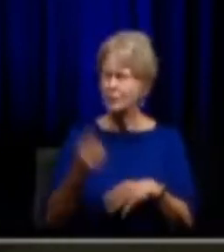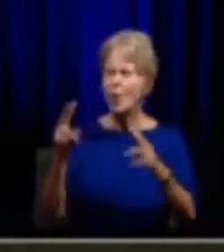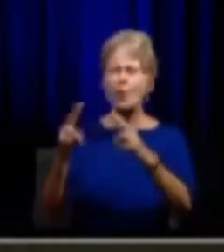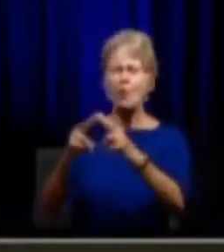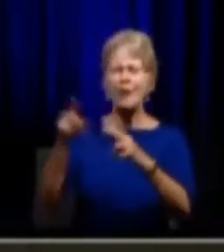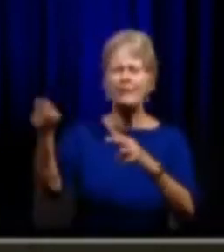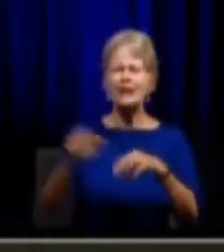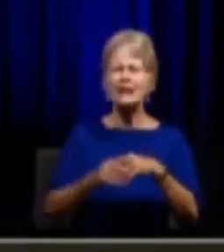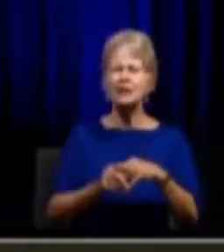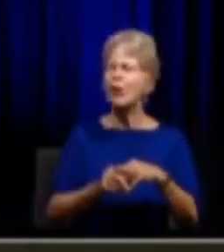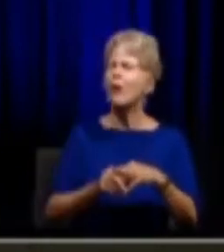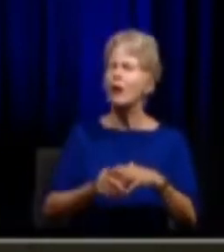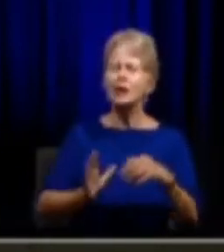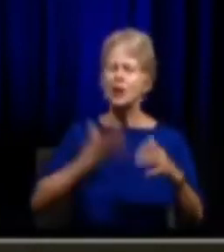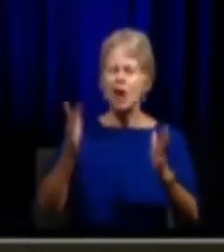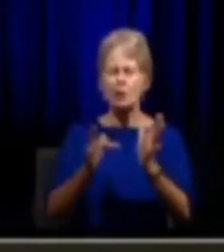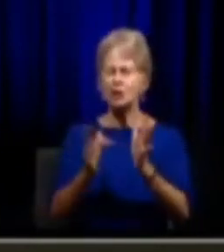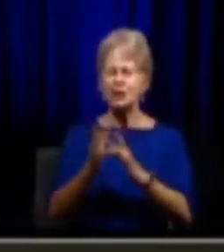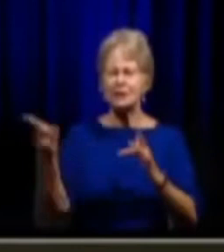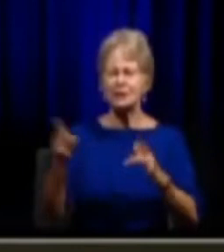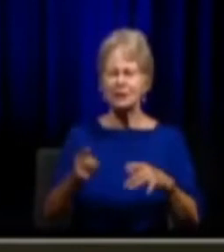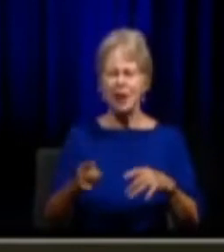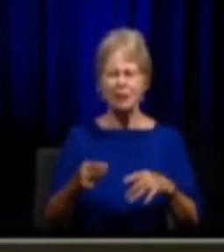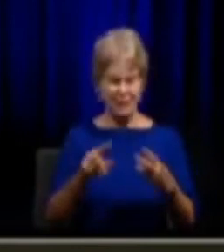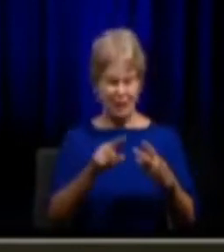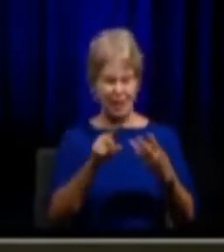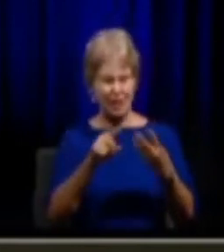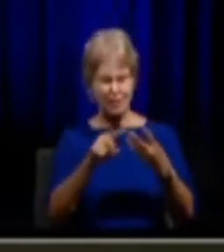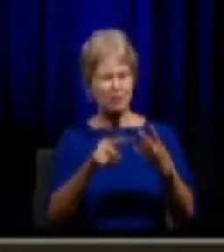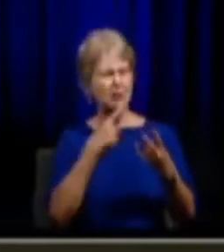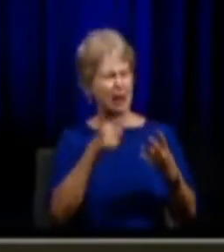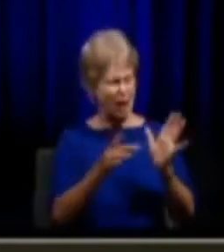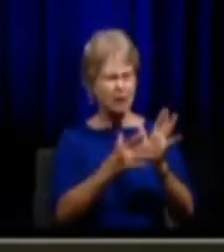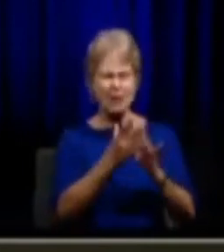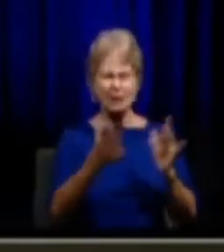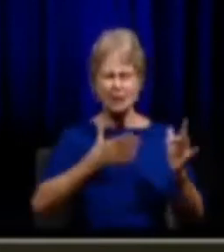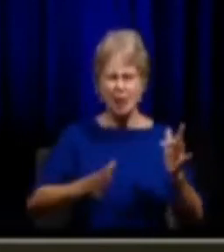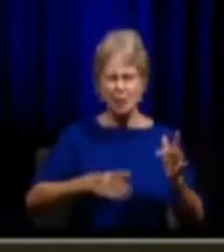up, Jesus. Call down fire. They're no good. And they all